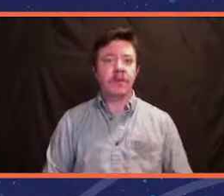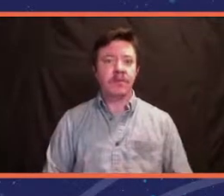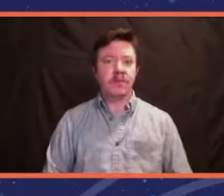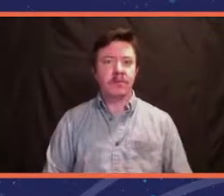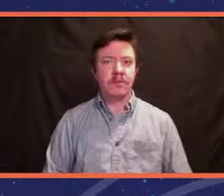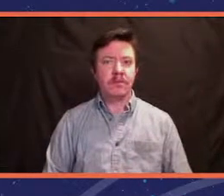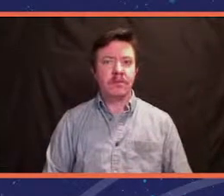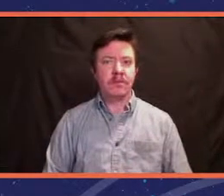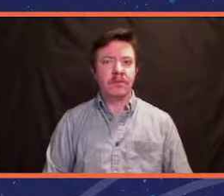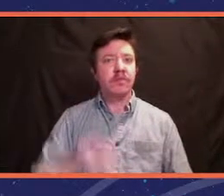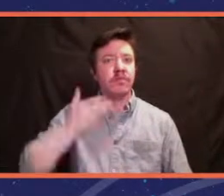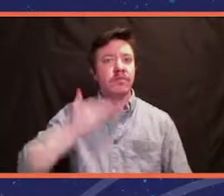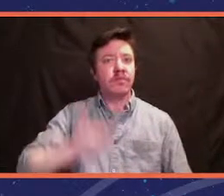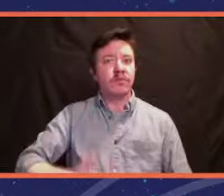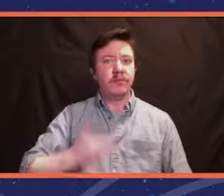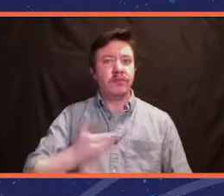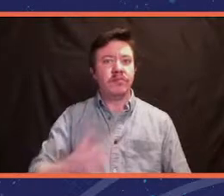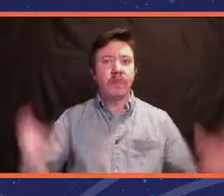wearing over-the-head